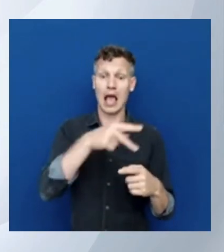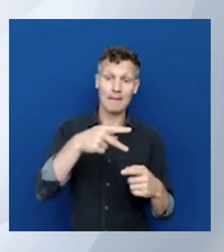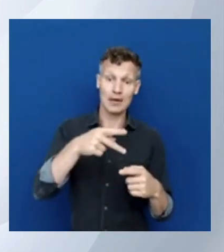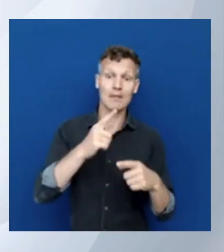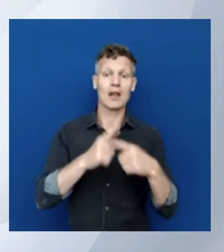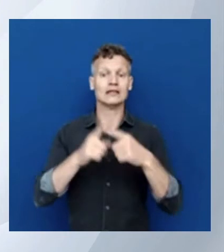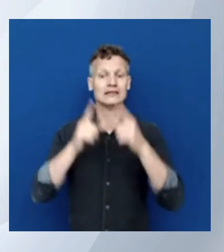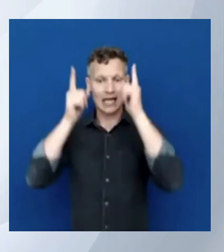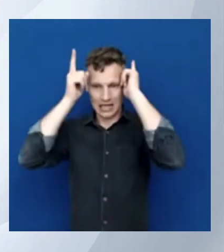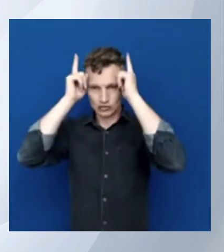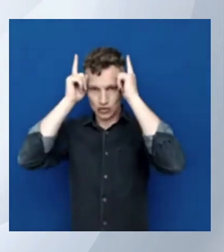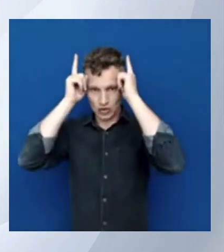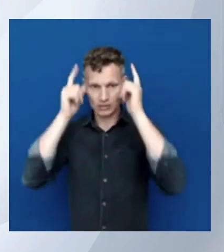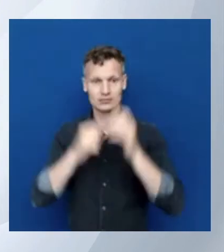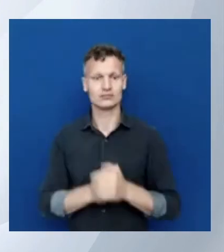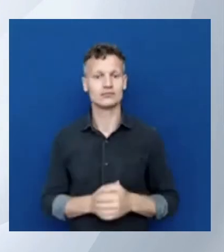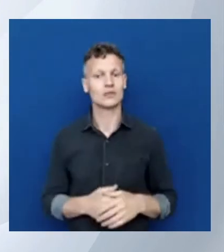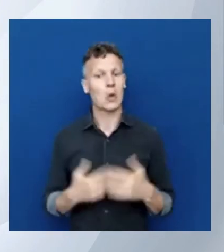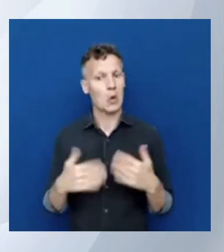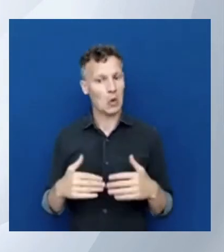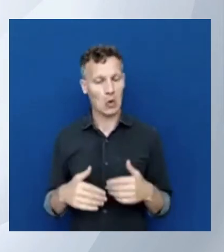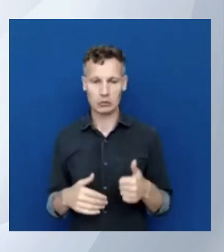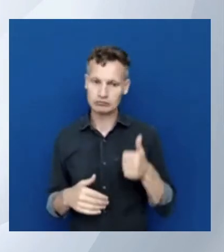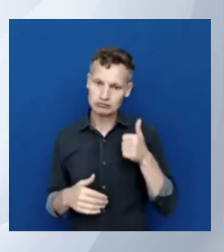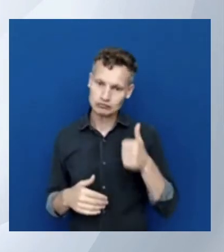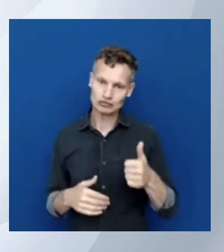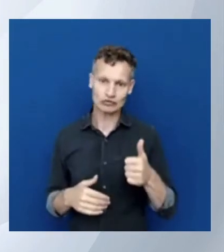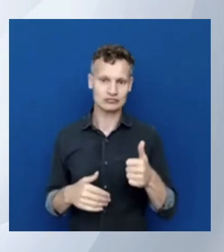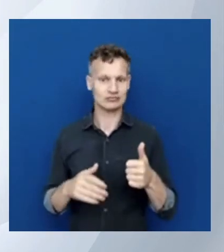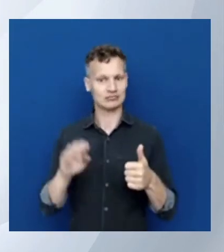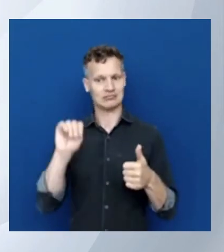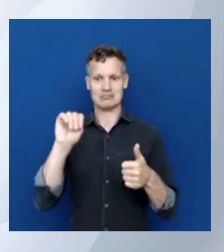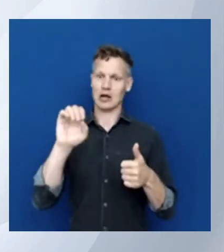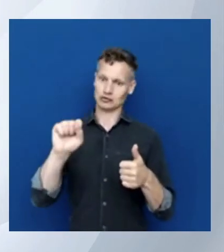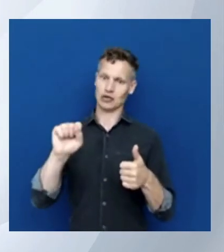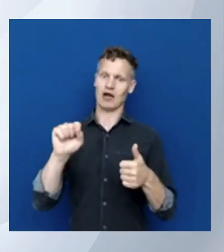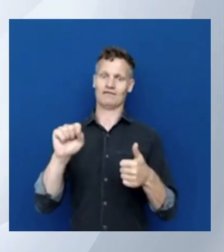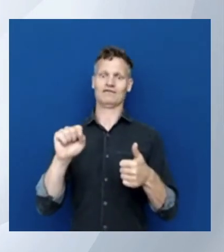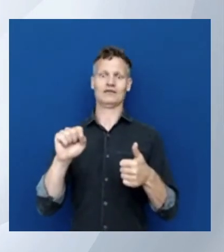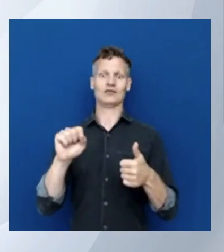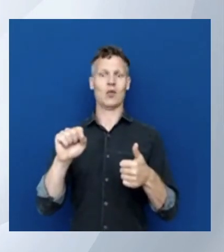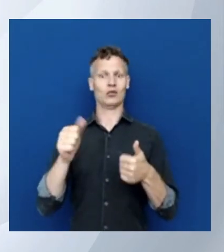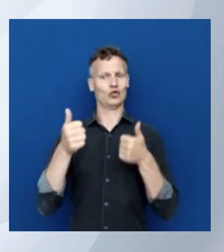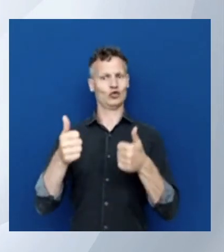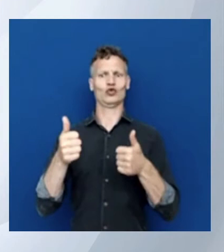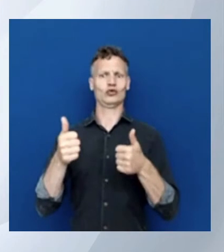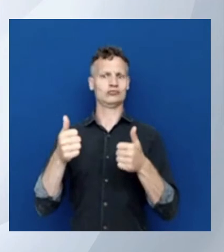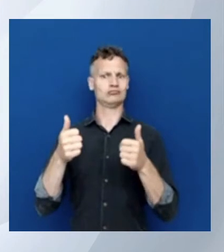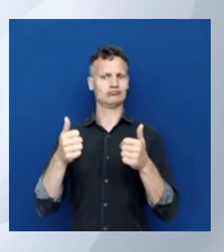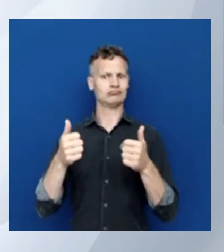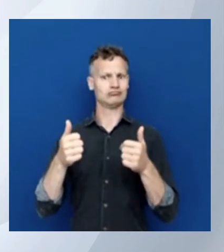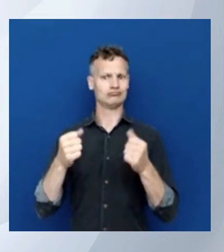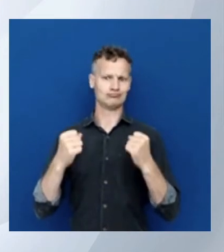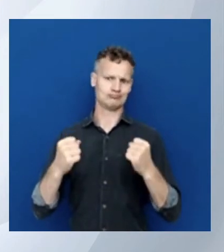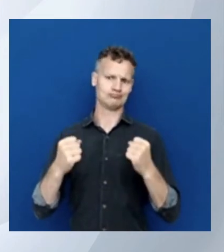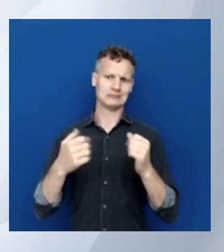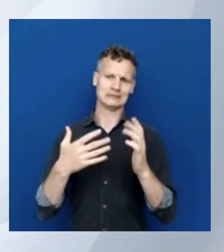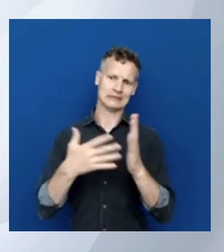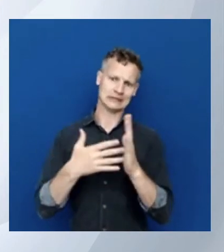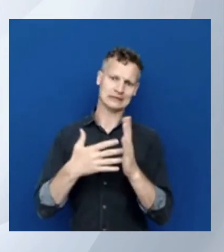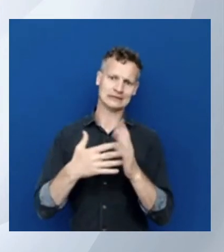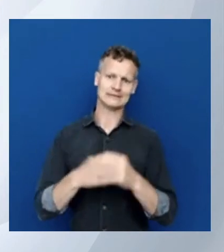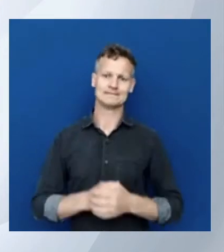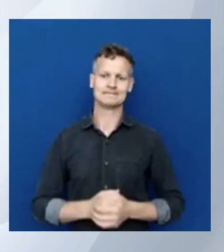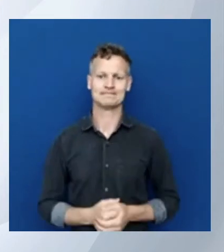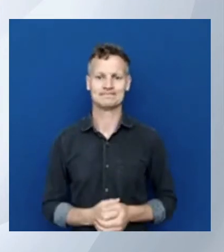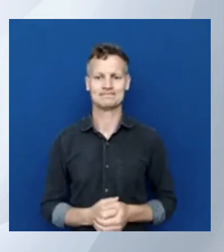use it on Microsoft.com, so that's like well tested. I can imagine. And there are also a lot of people watching